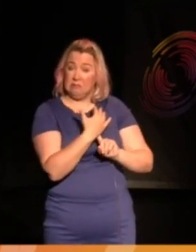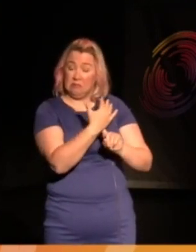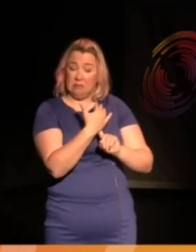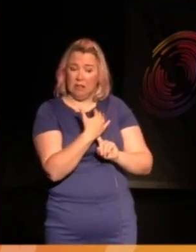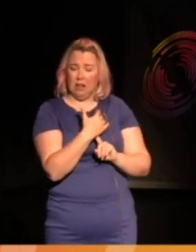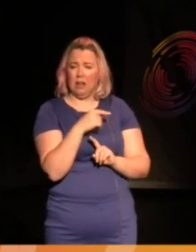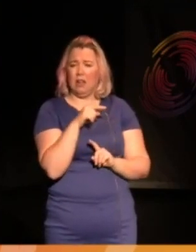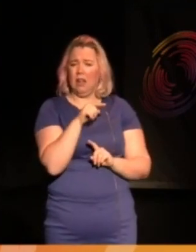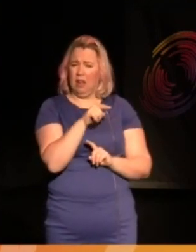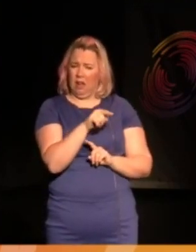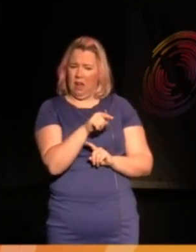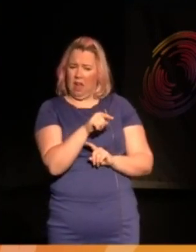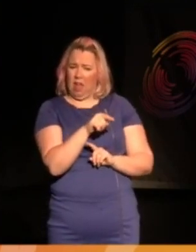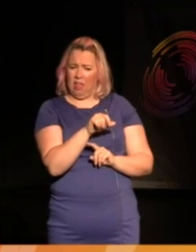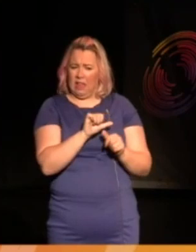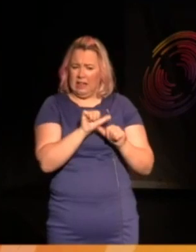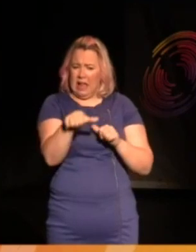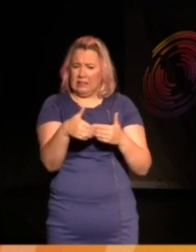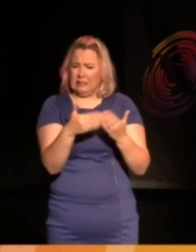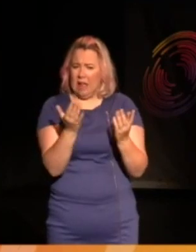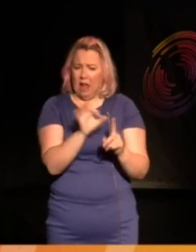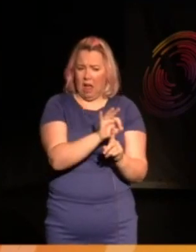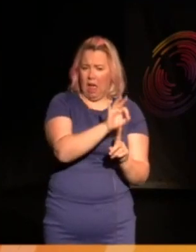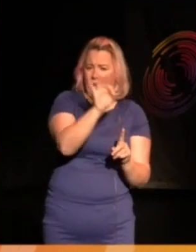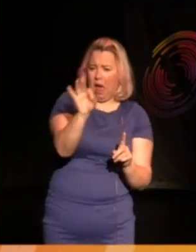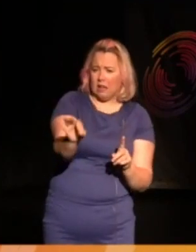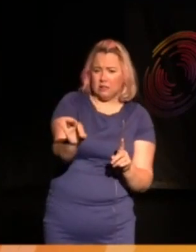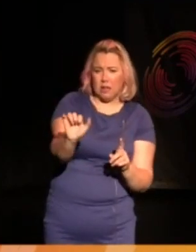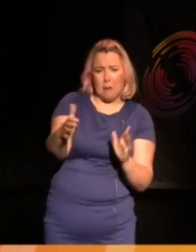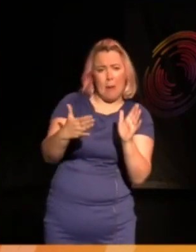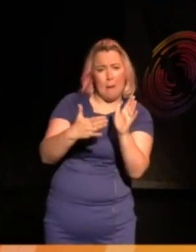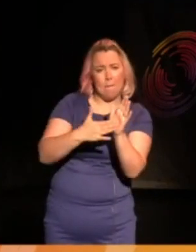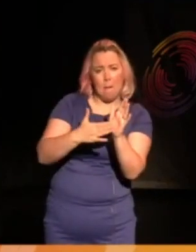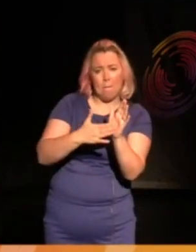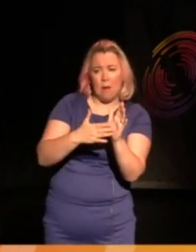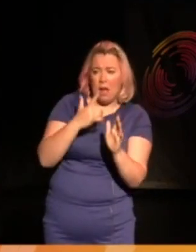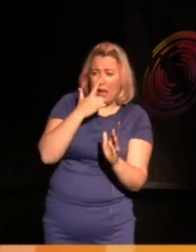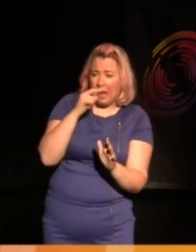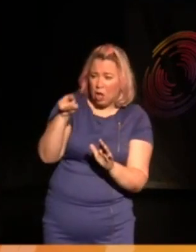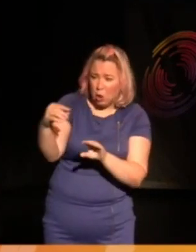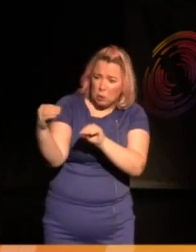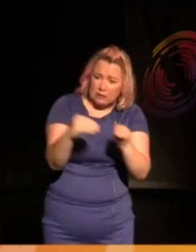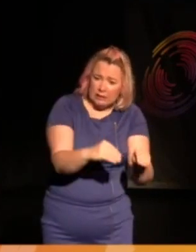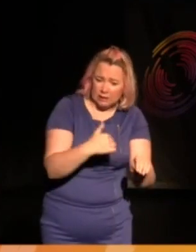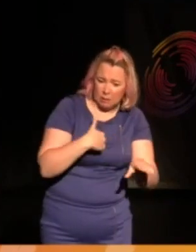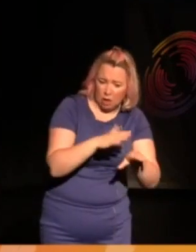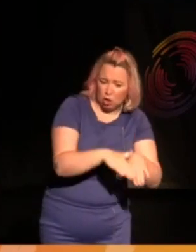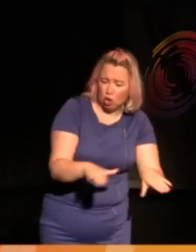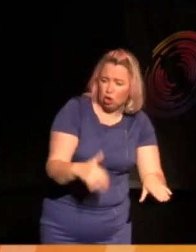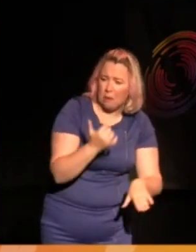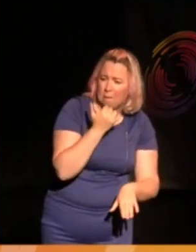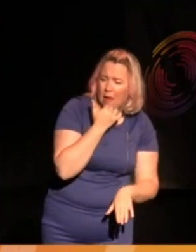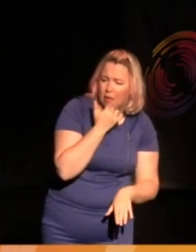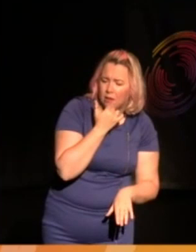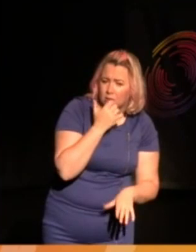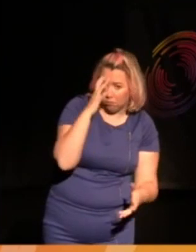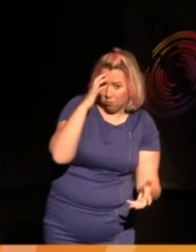were asking my mum if they could help their kid with their math the next day. And